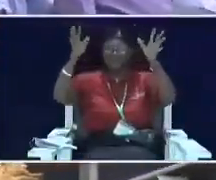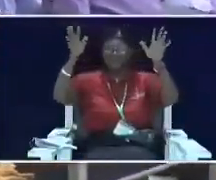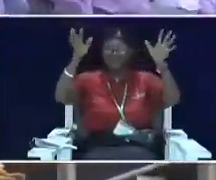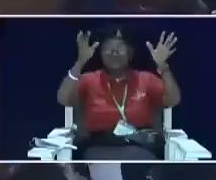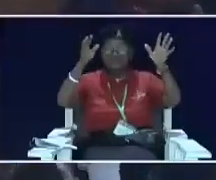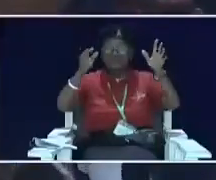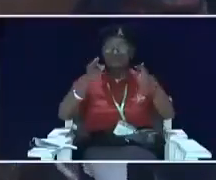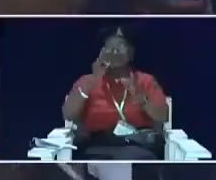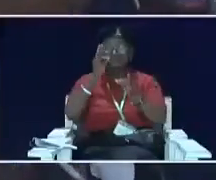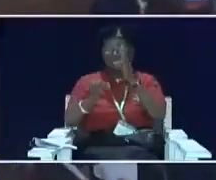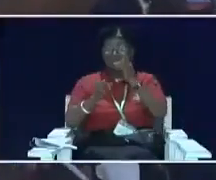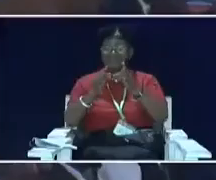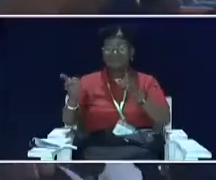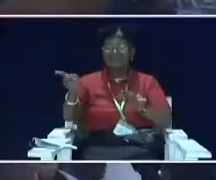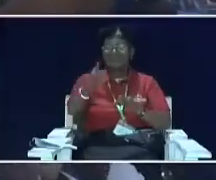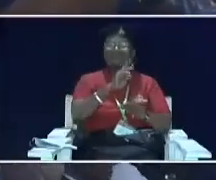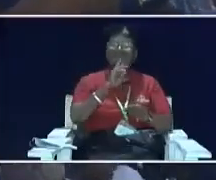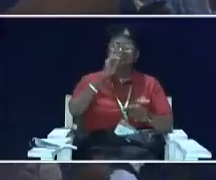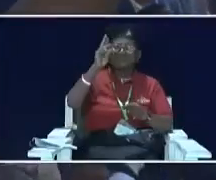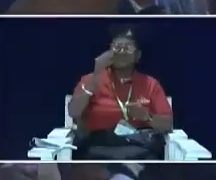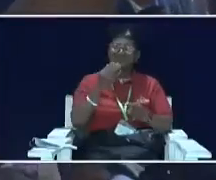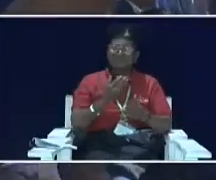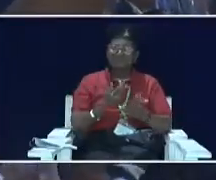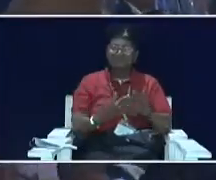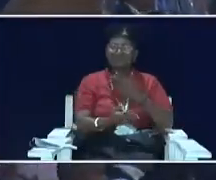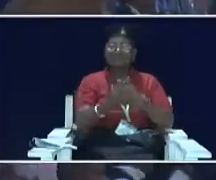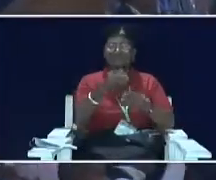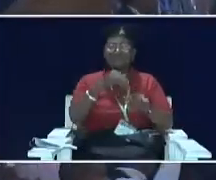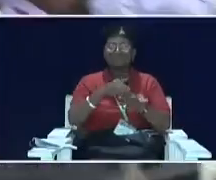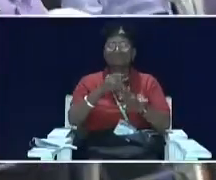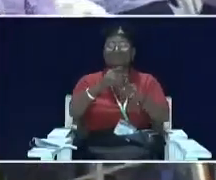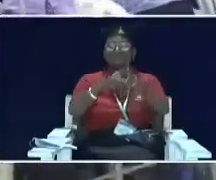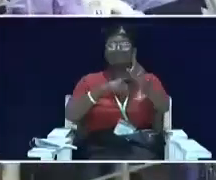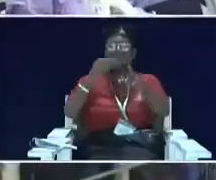If you are born in the month of February, shout hallelujah.